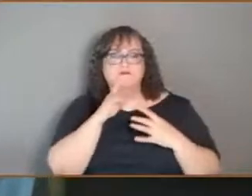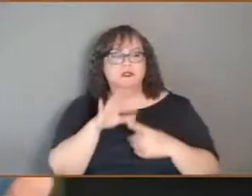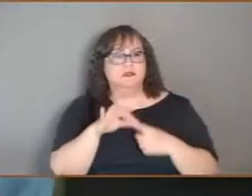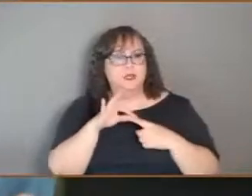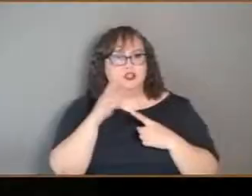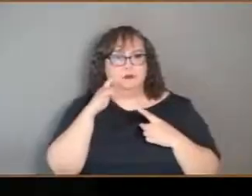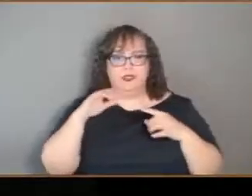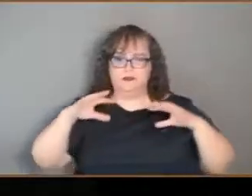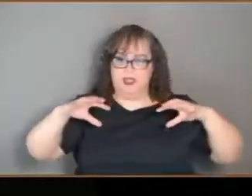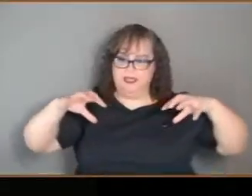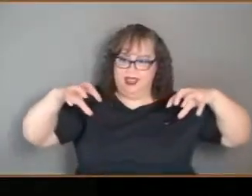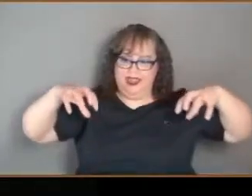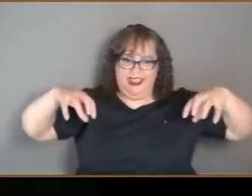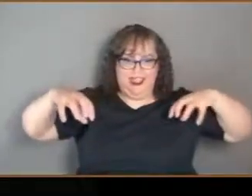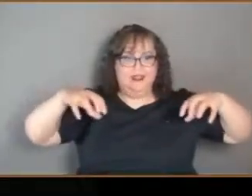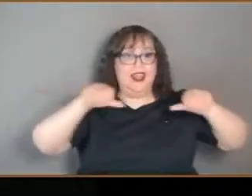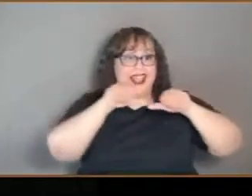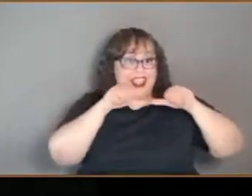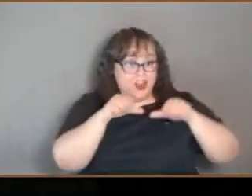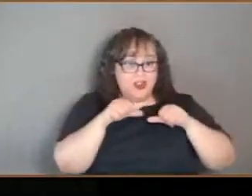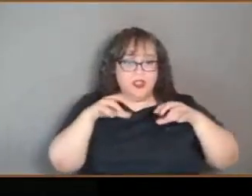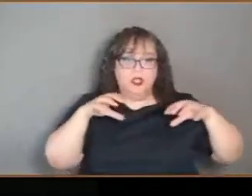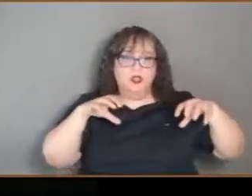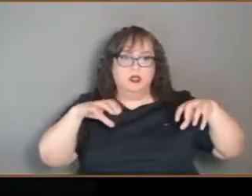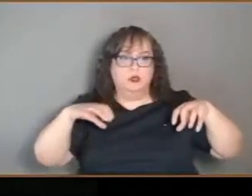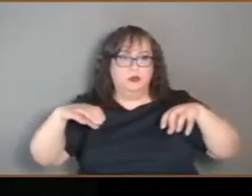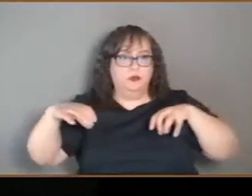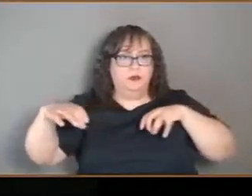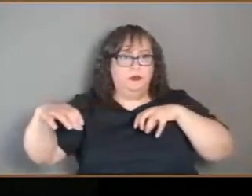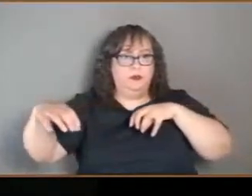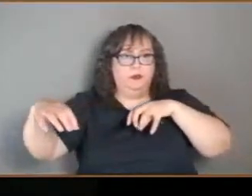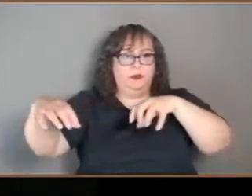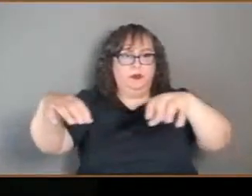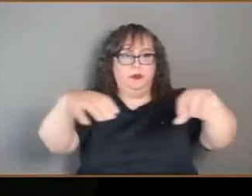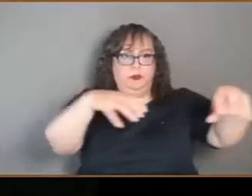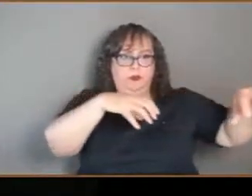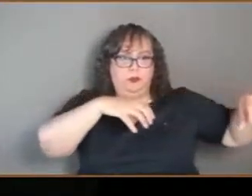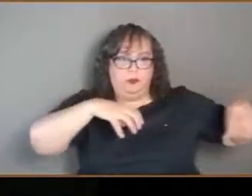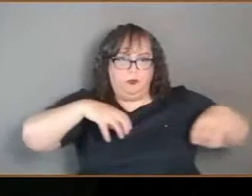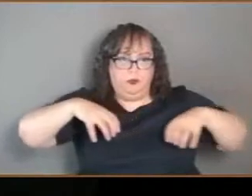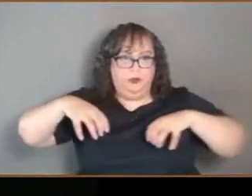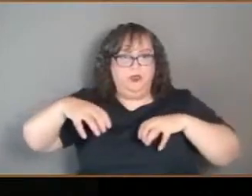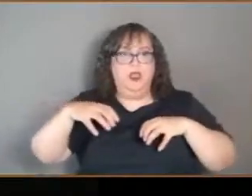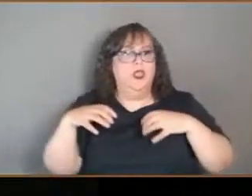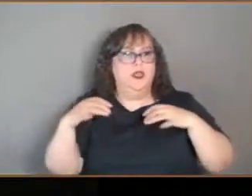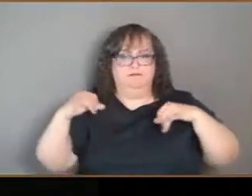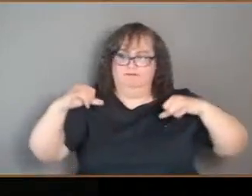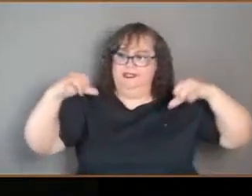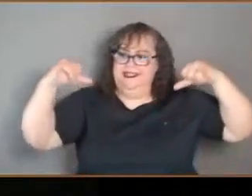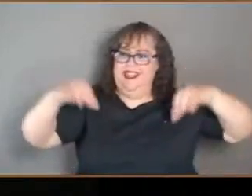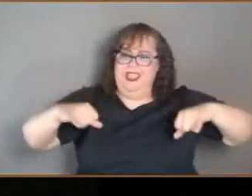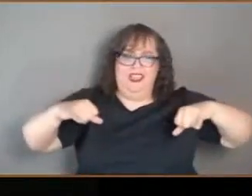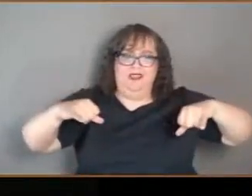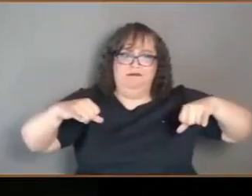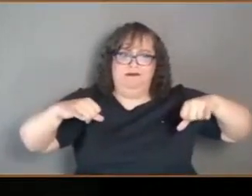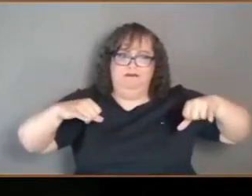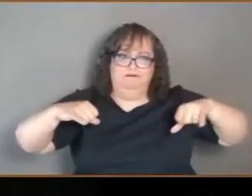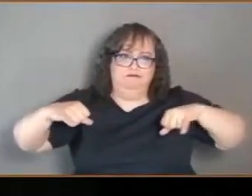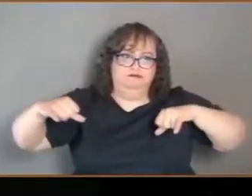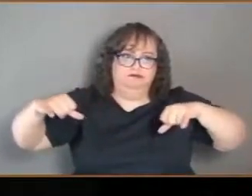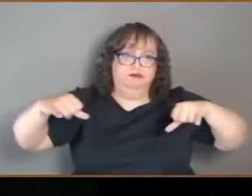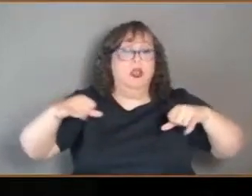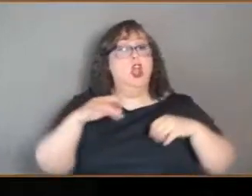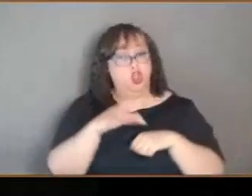whole time the solar system has been forming and evolving. They've been sitting there watching it all happen. So the Earth actually has 2